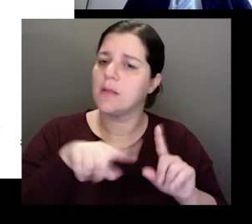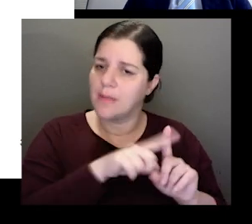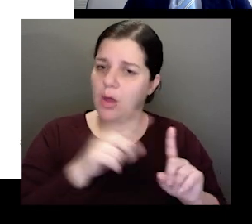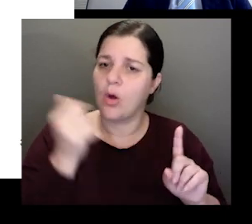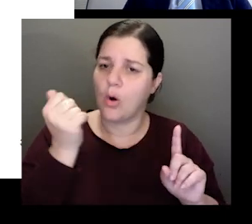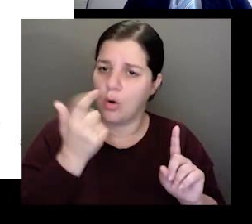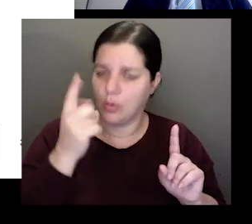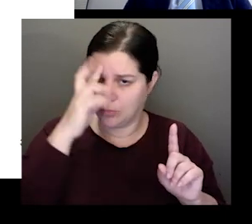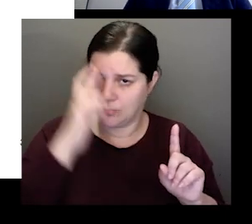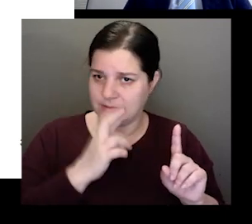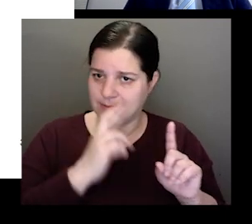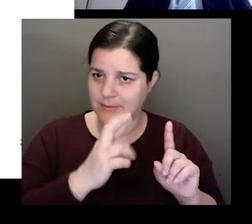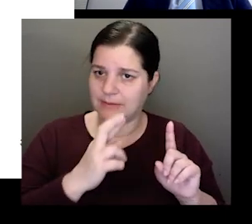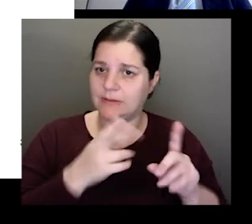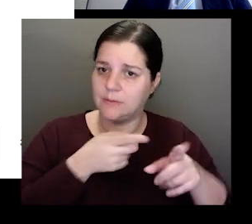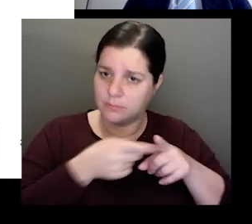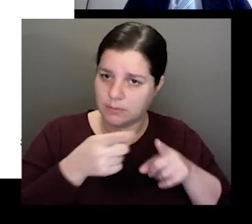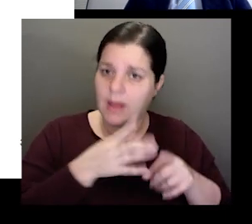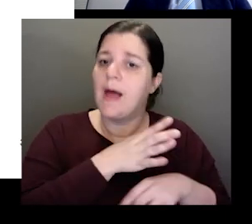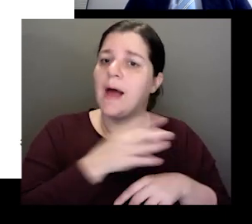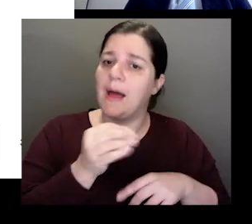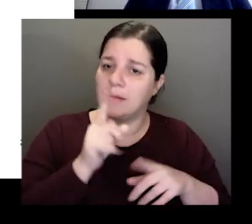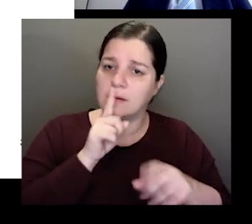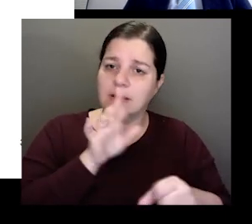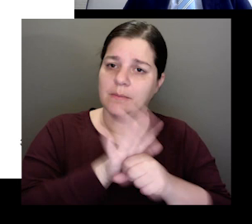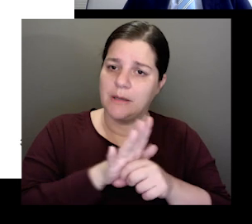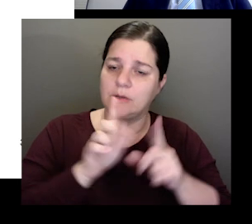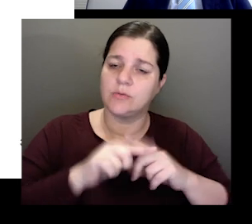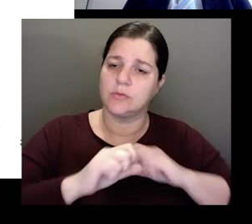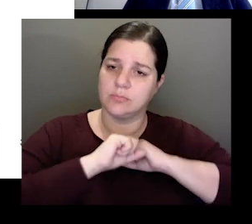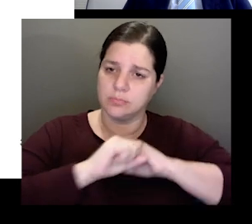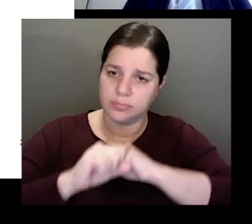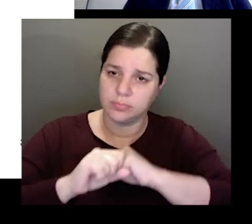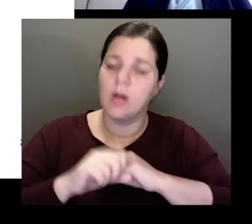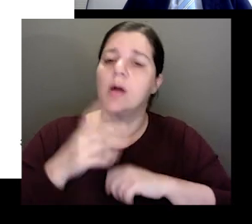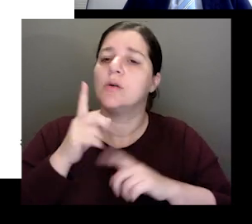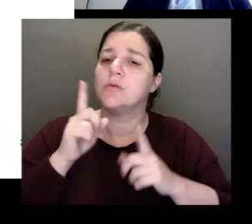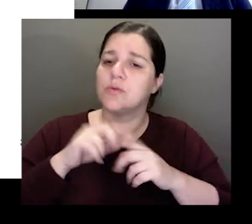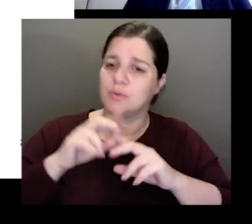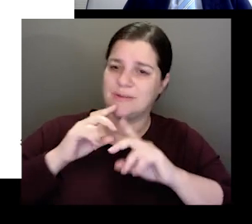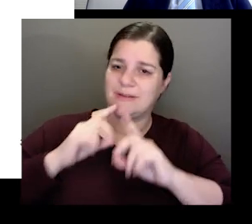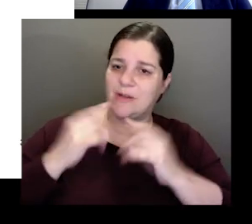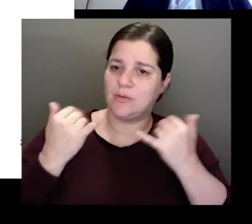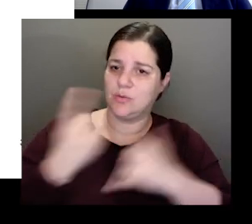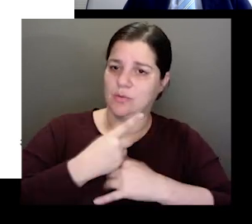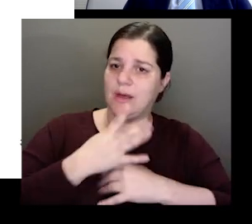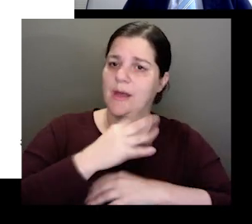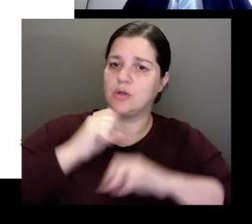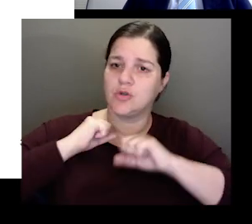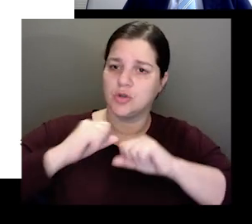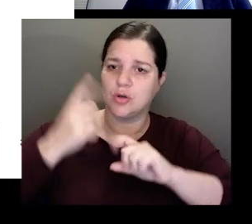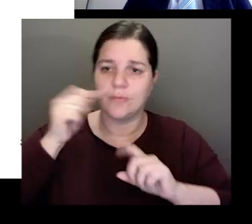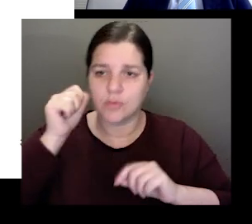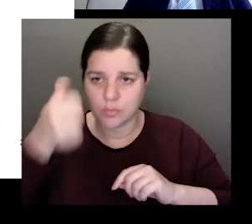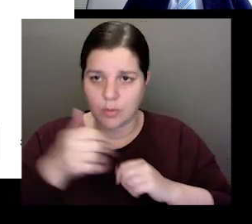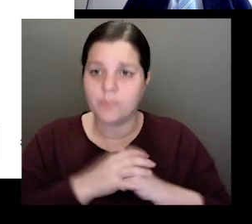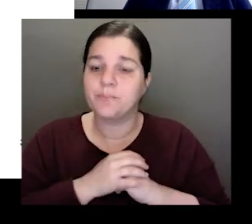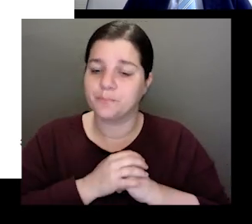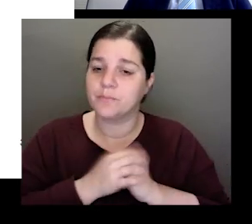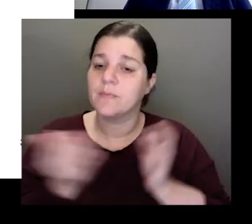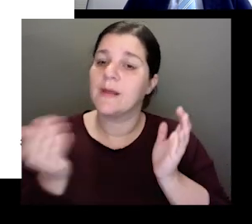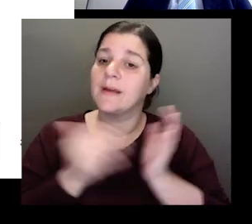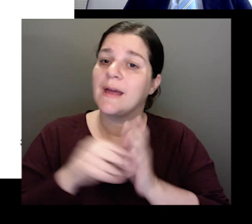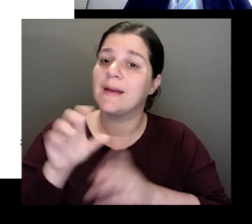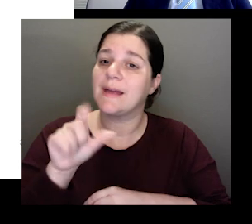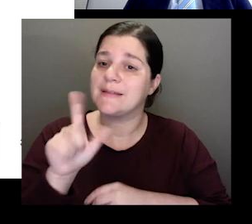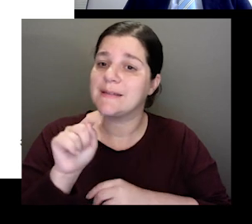furthering cybersecurity and critical infrastructure protection in order to defend today and secure tomorrow. The SLTT